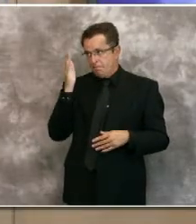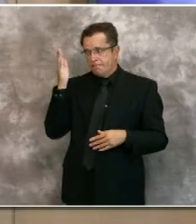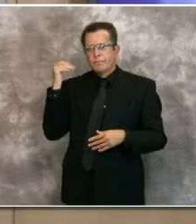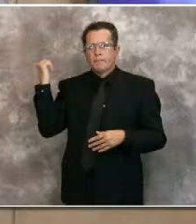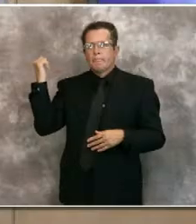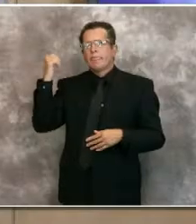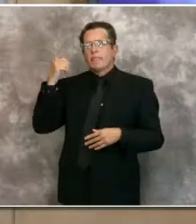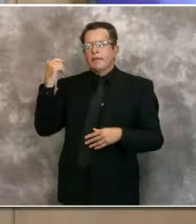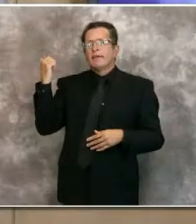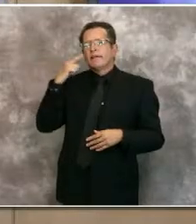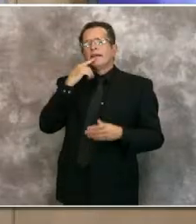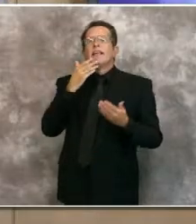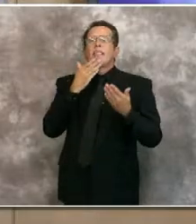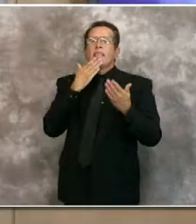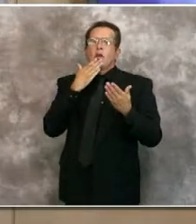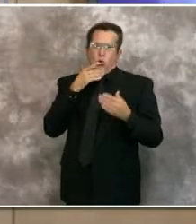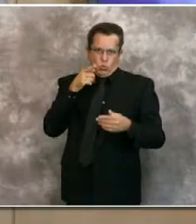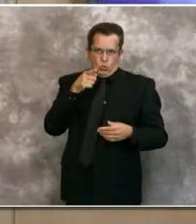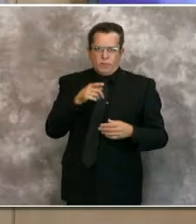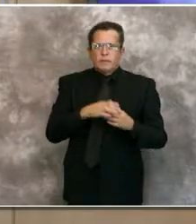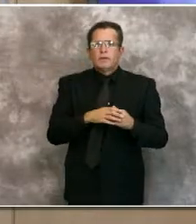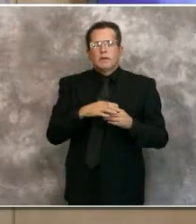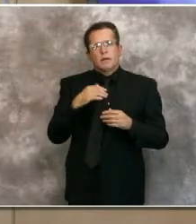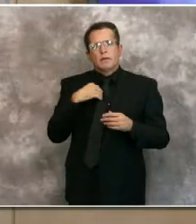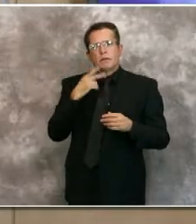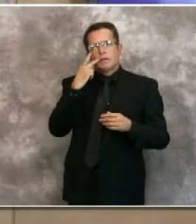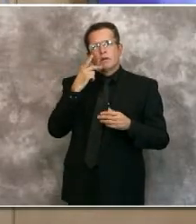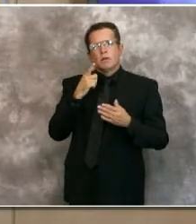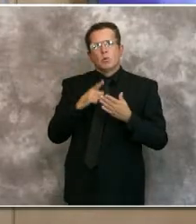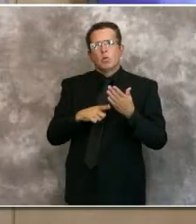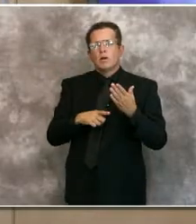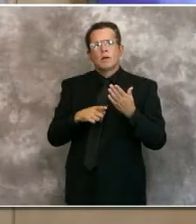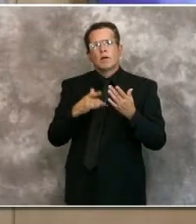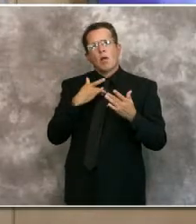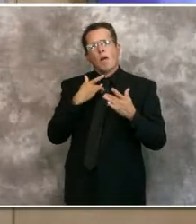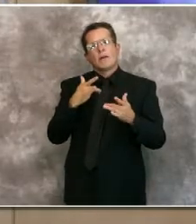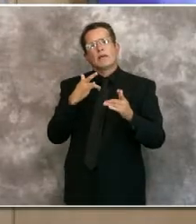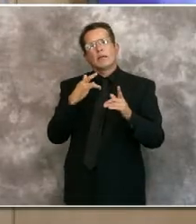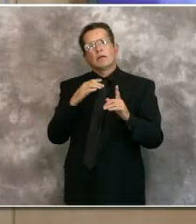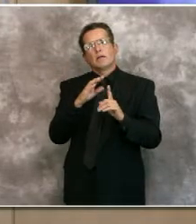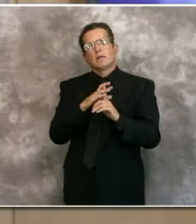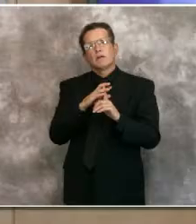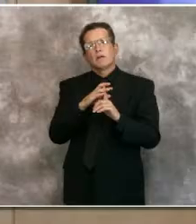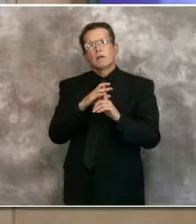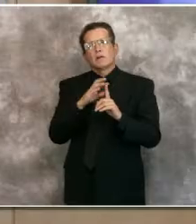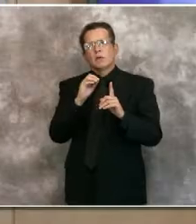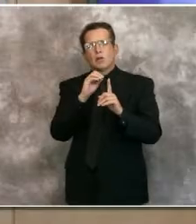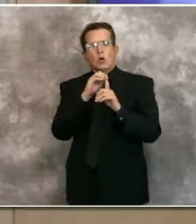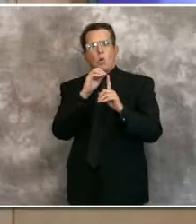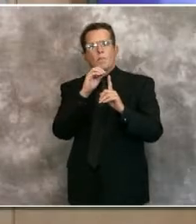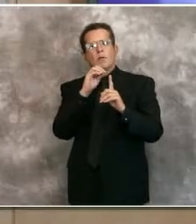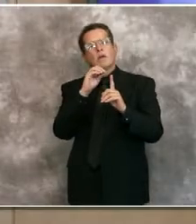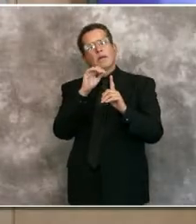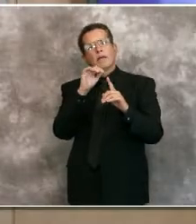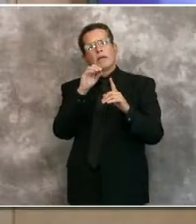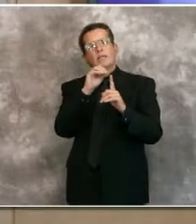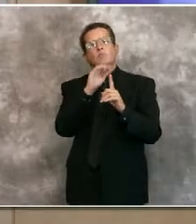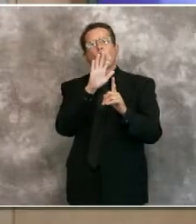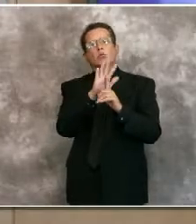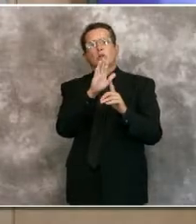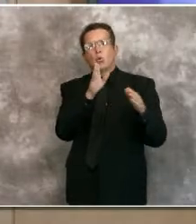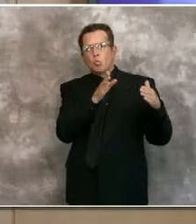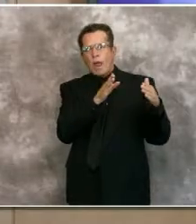Thank you. What common exposure routes have contact tracers identified among